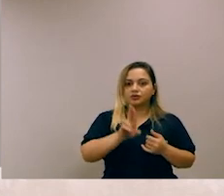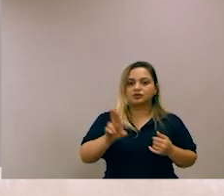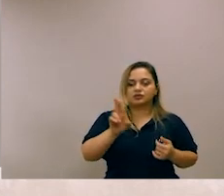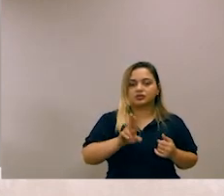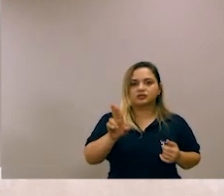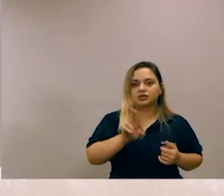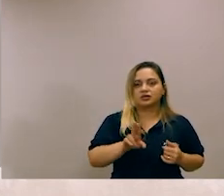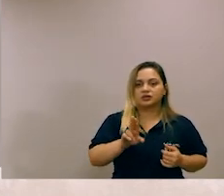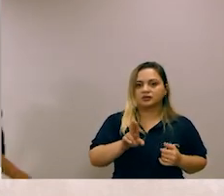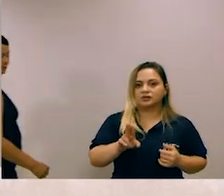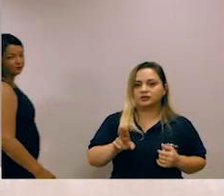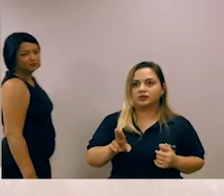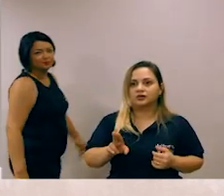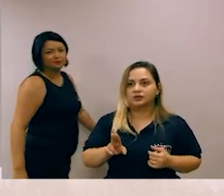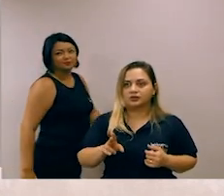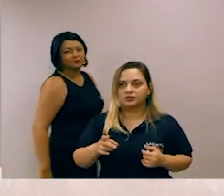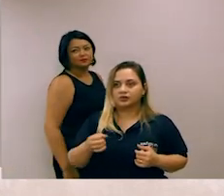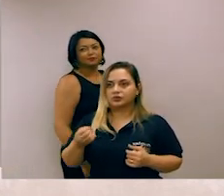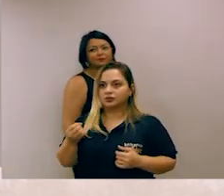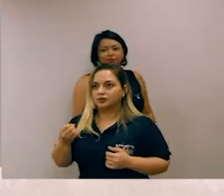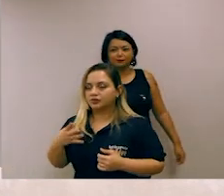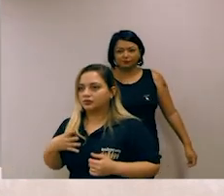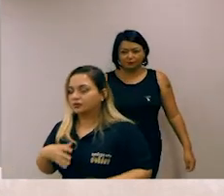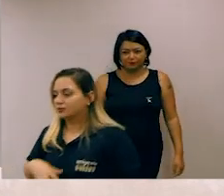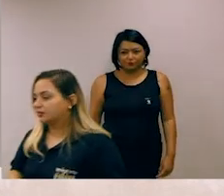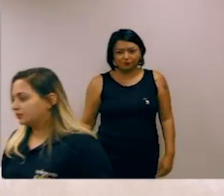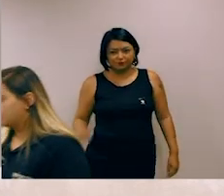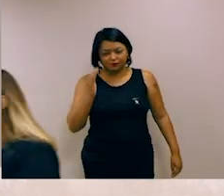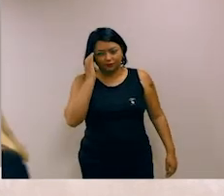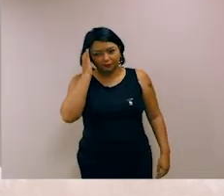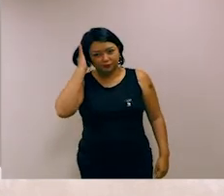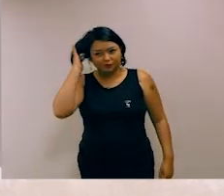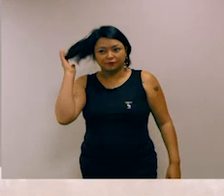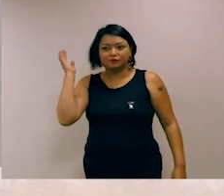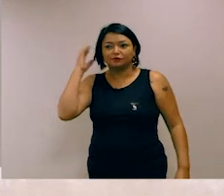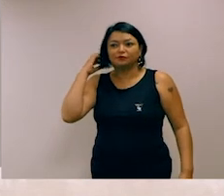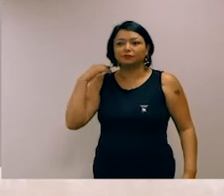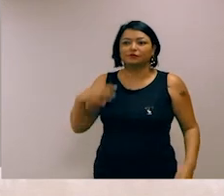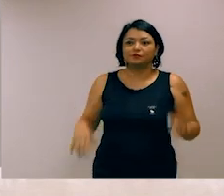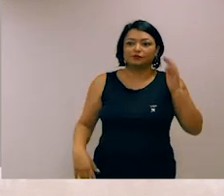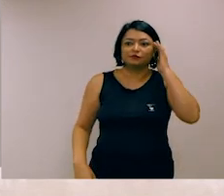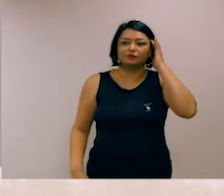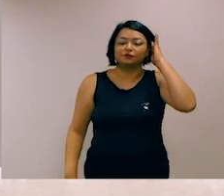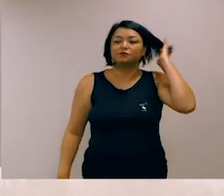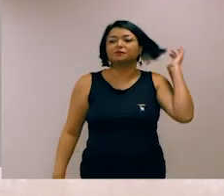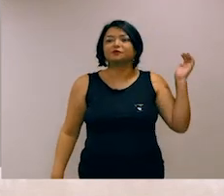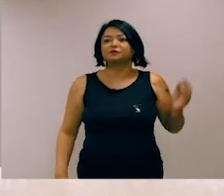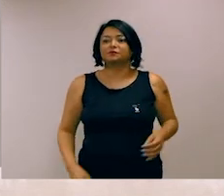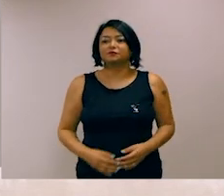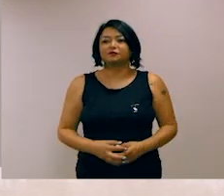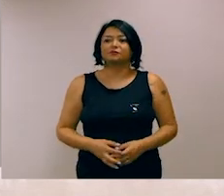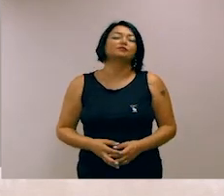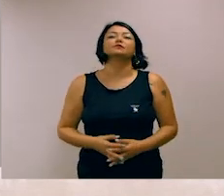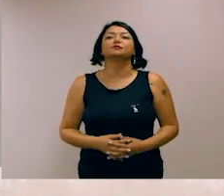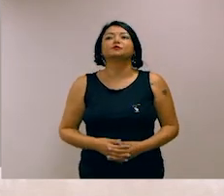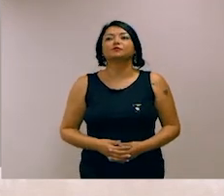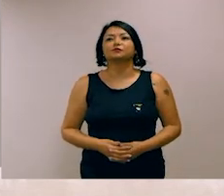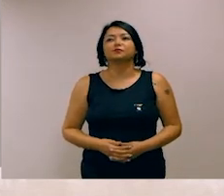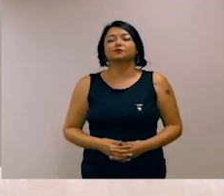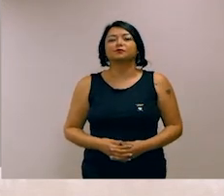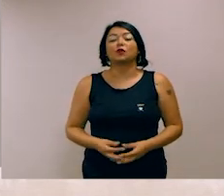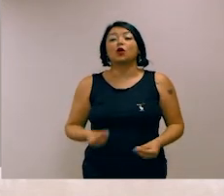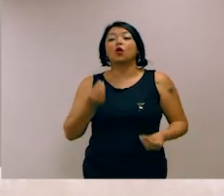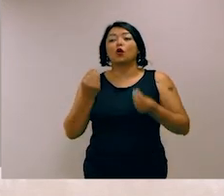data could bring more information that will be used to help make decisions and create